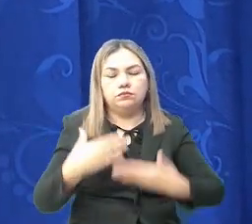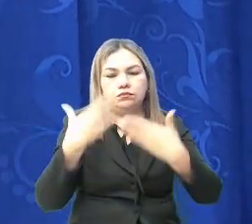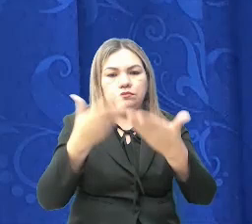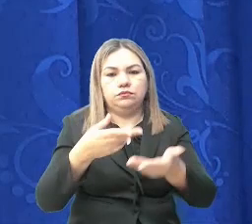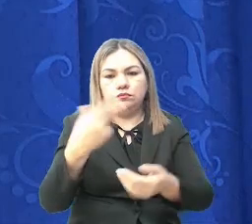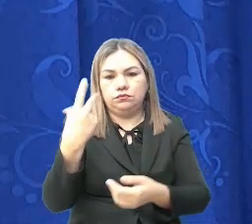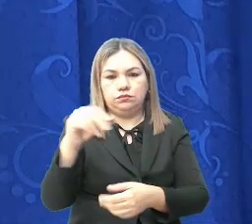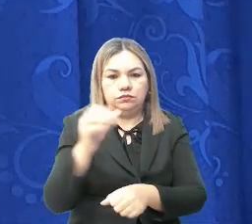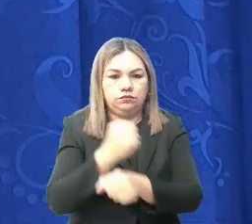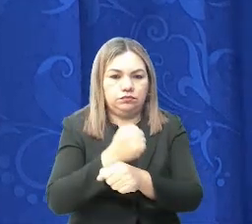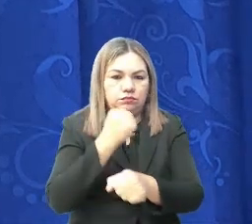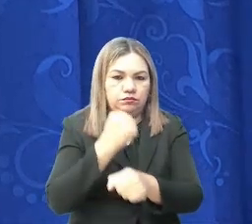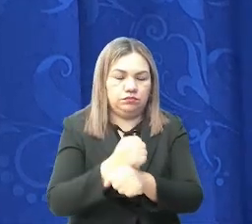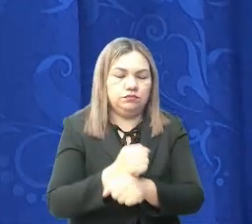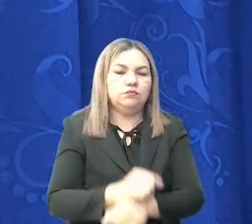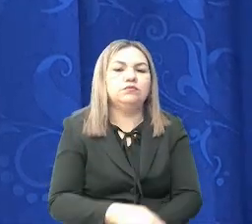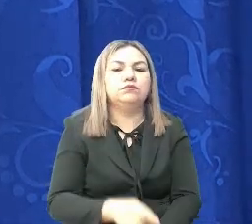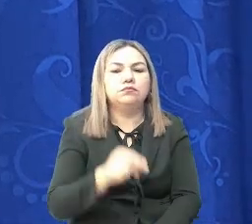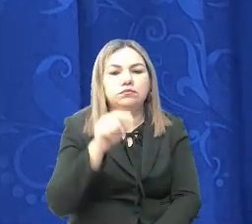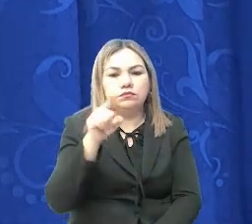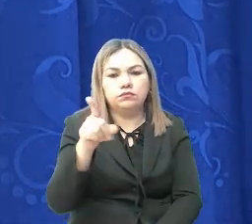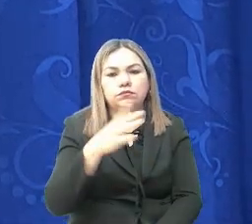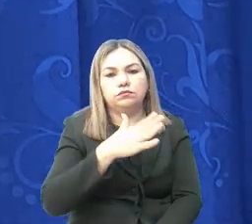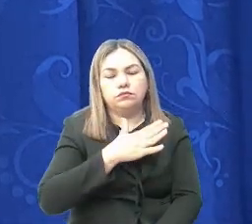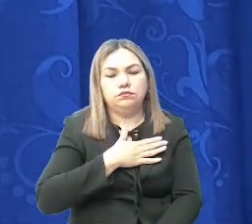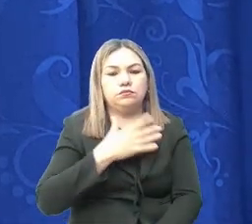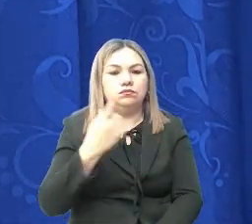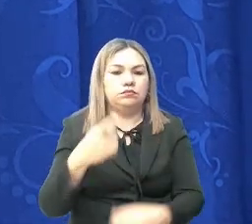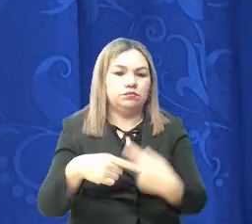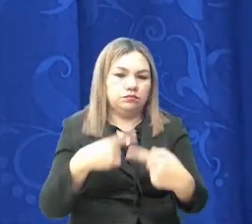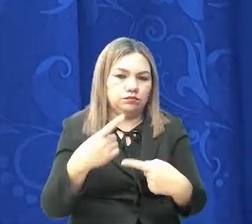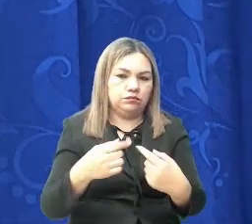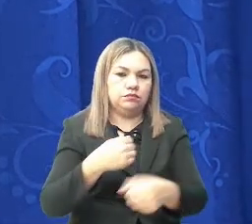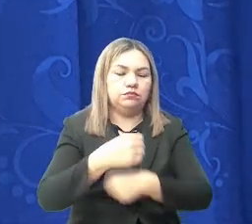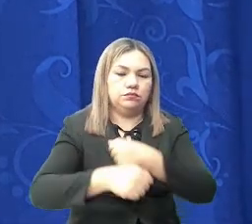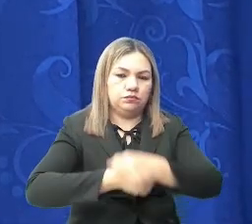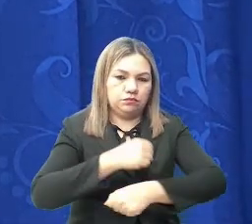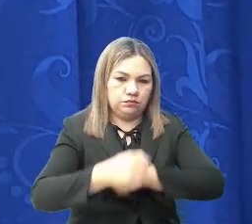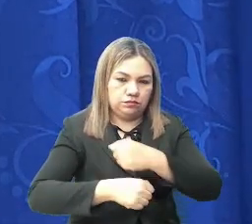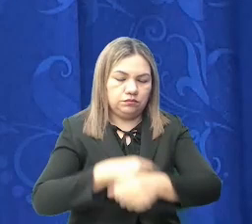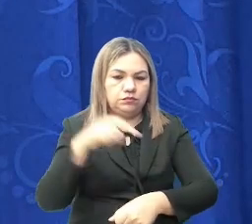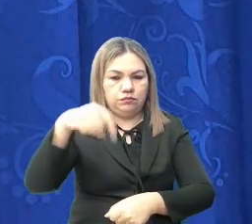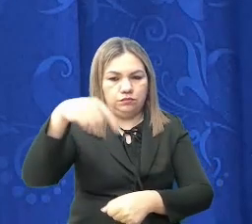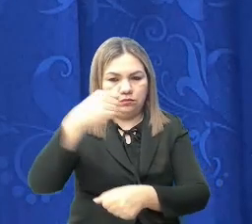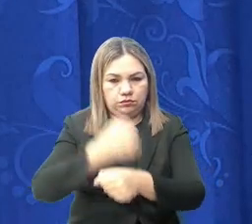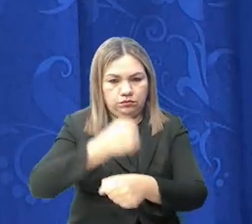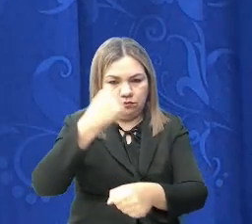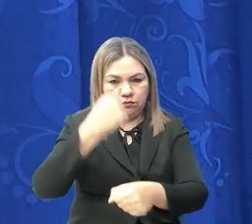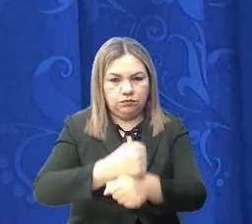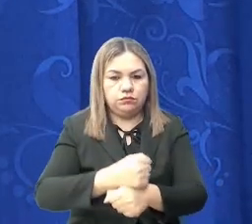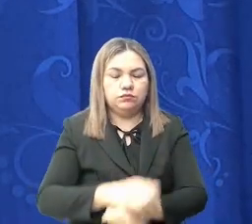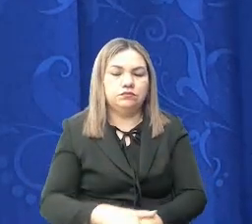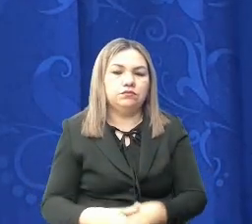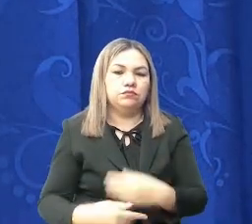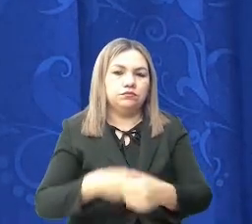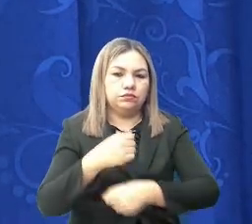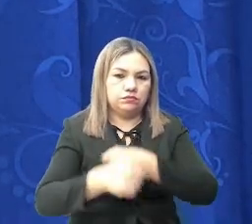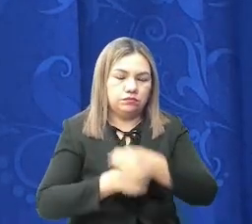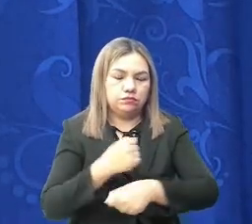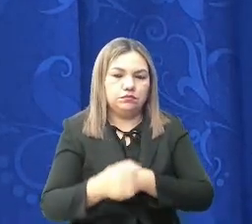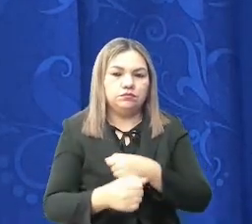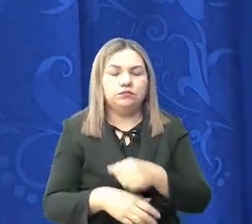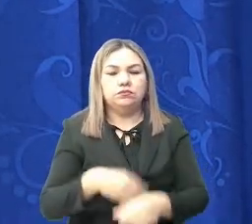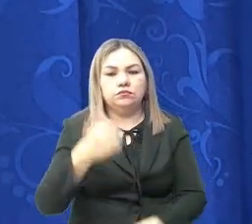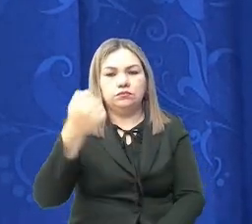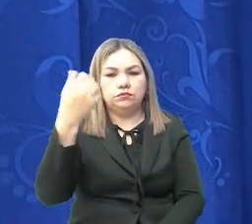when there's the harvest. What you want next year, you need to work in it this year. How many of you